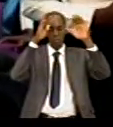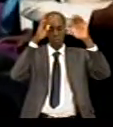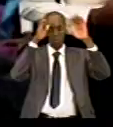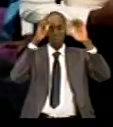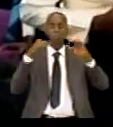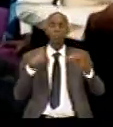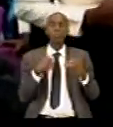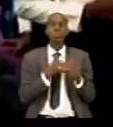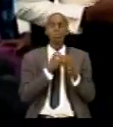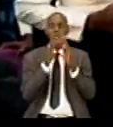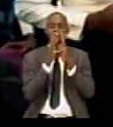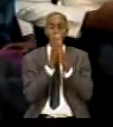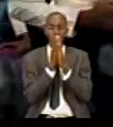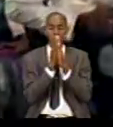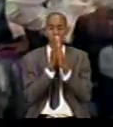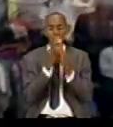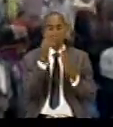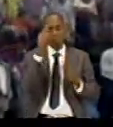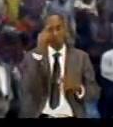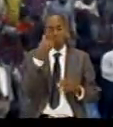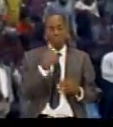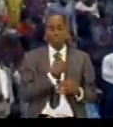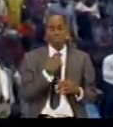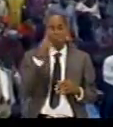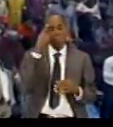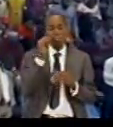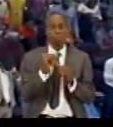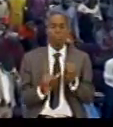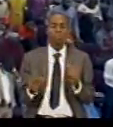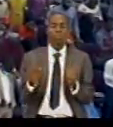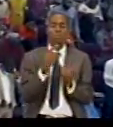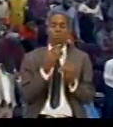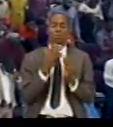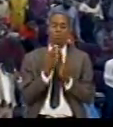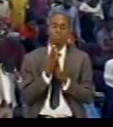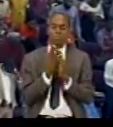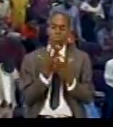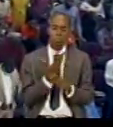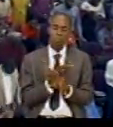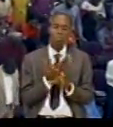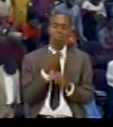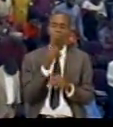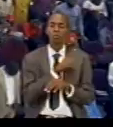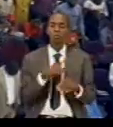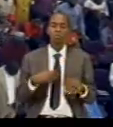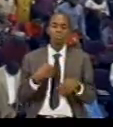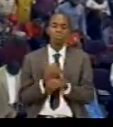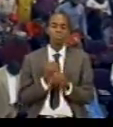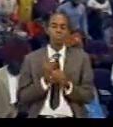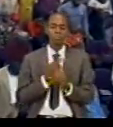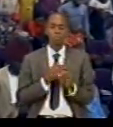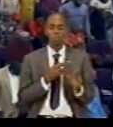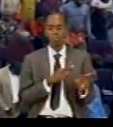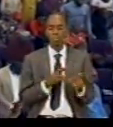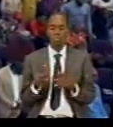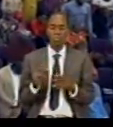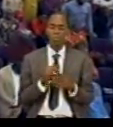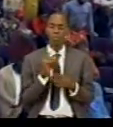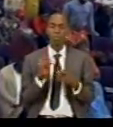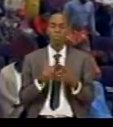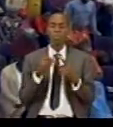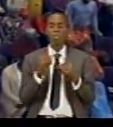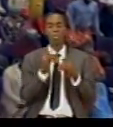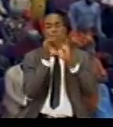we pray for myself and for everybody. Please, Lord, make us ready. That when the trumpet